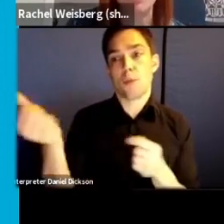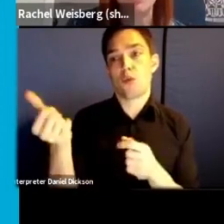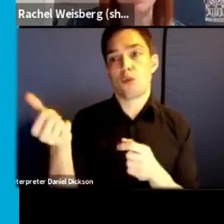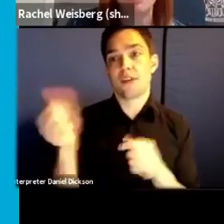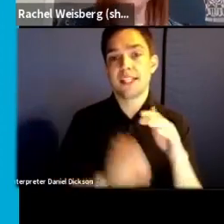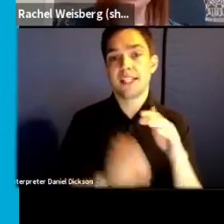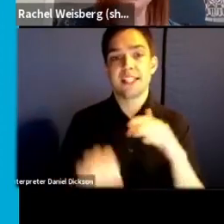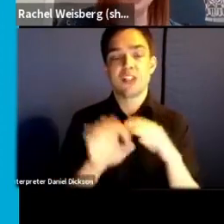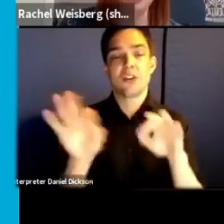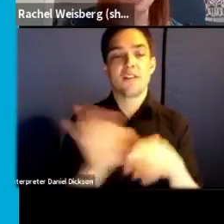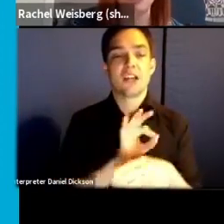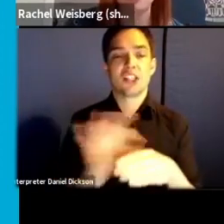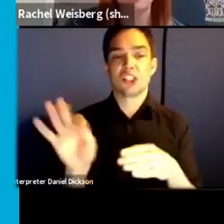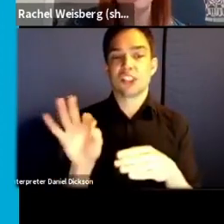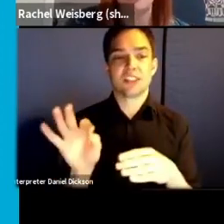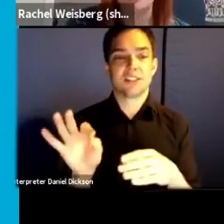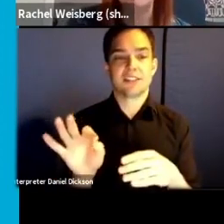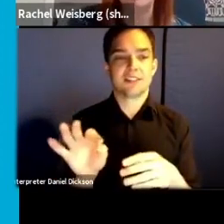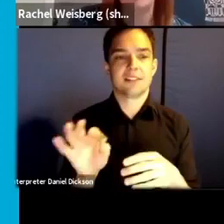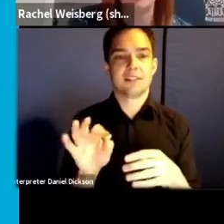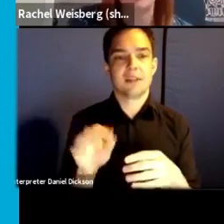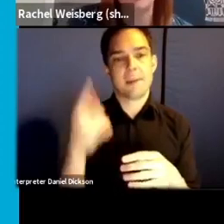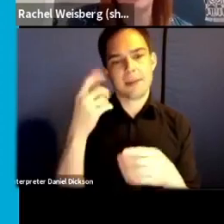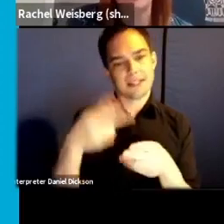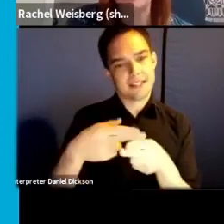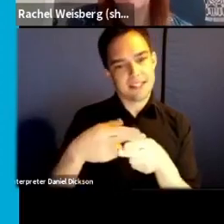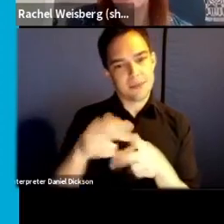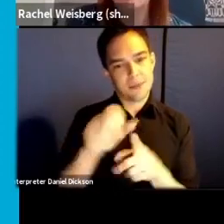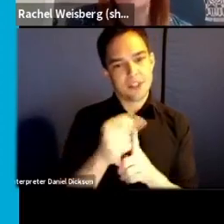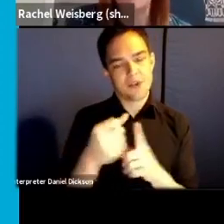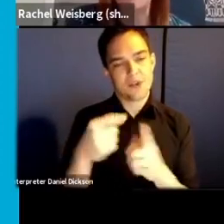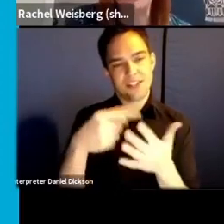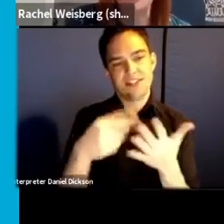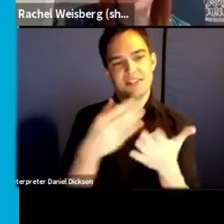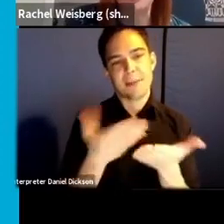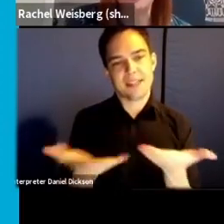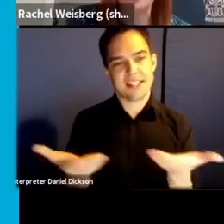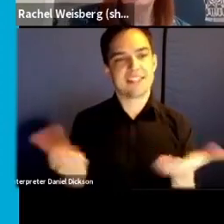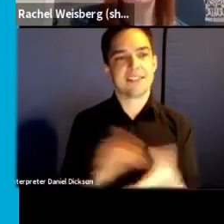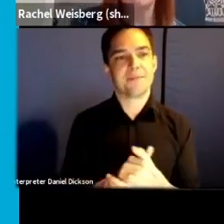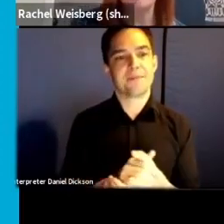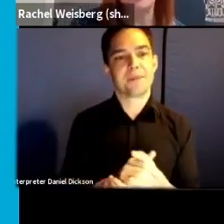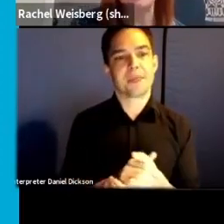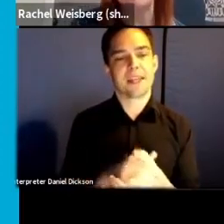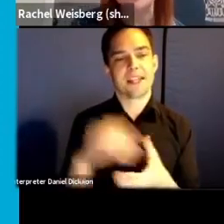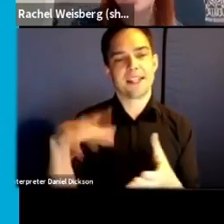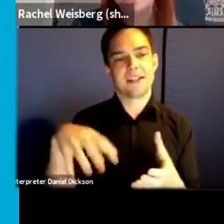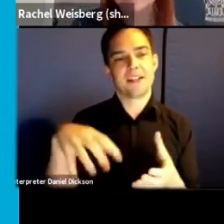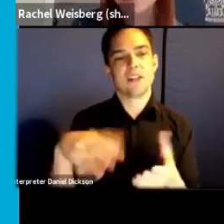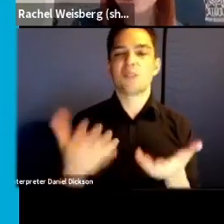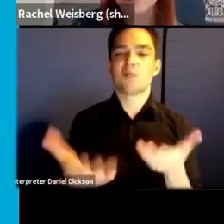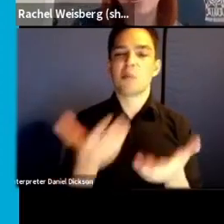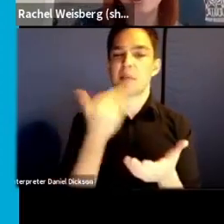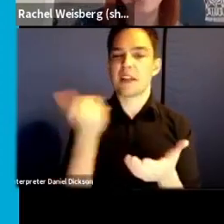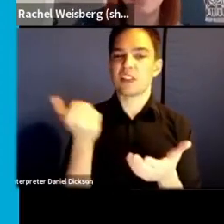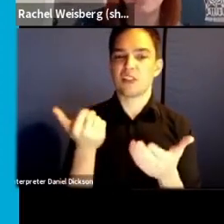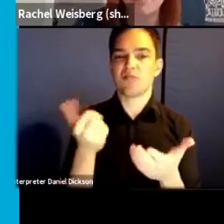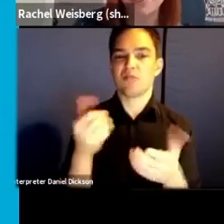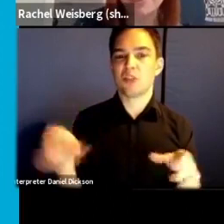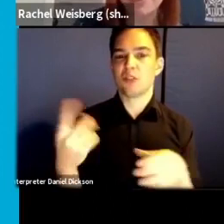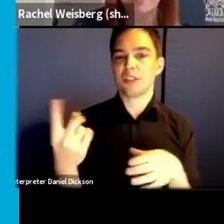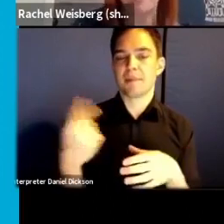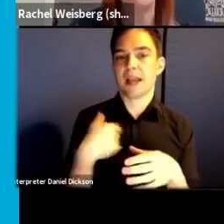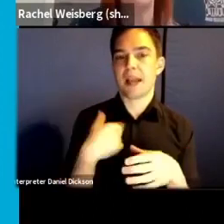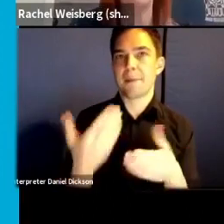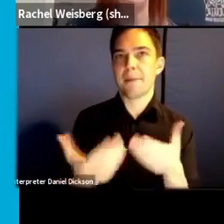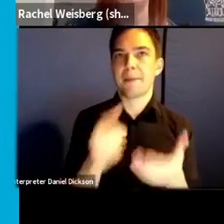functions, especially given the temporary nature of some of this. And so I'd encourage you to think, well, it's probably better to do something I may not